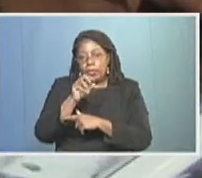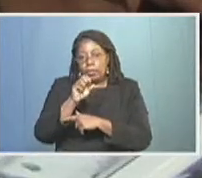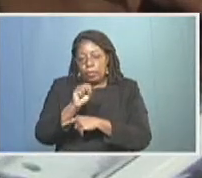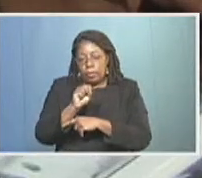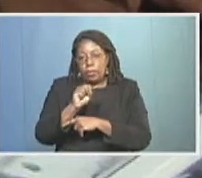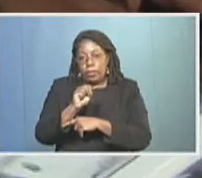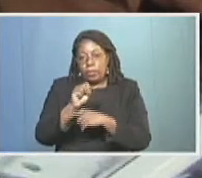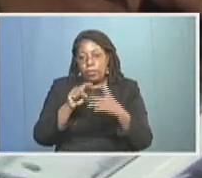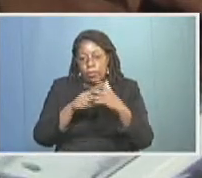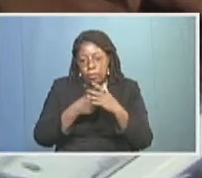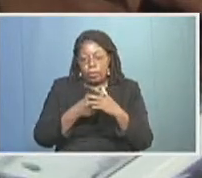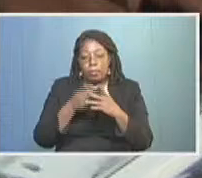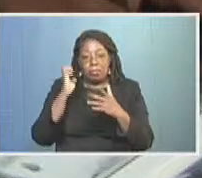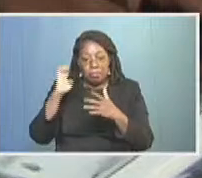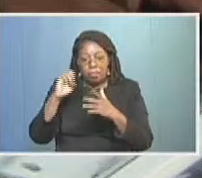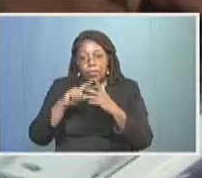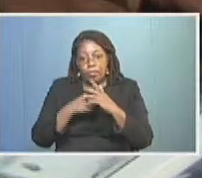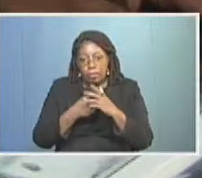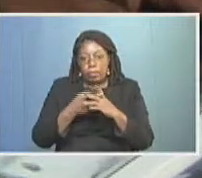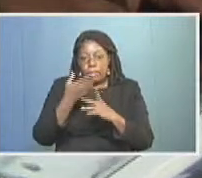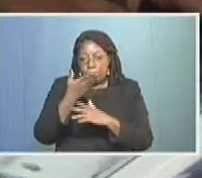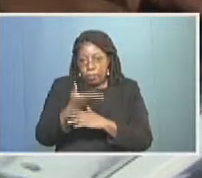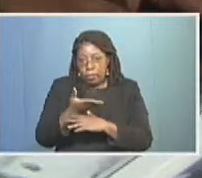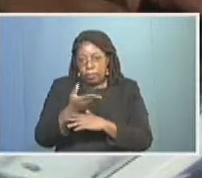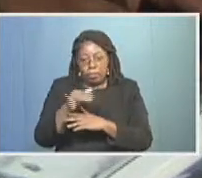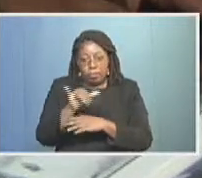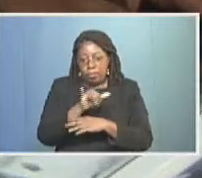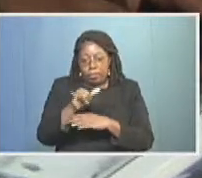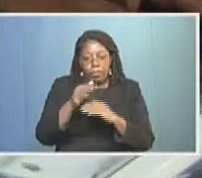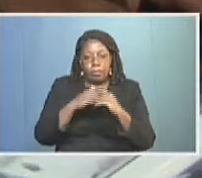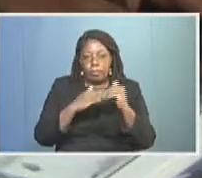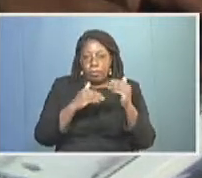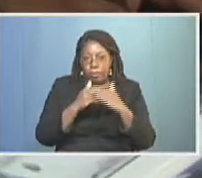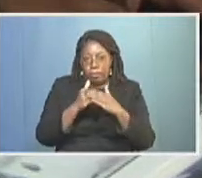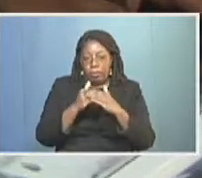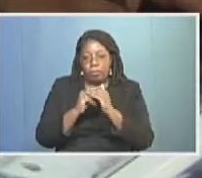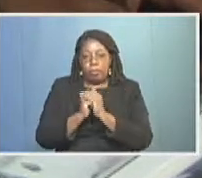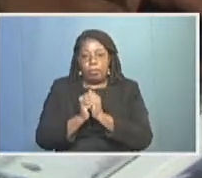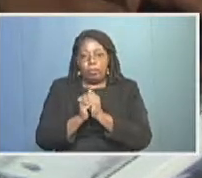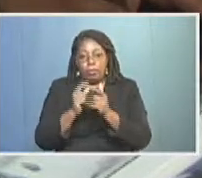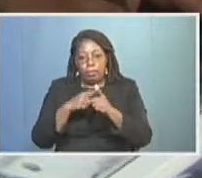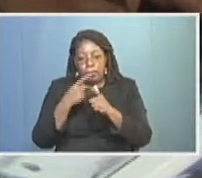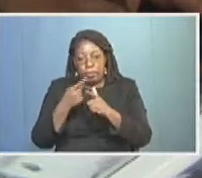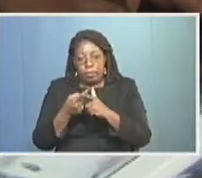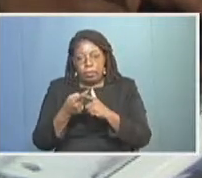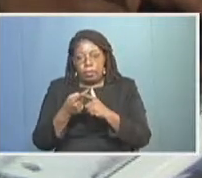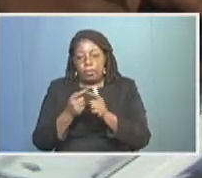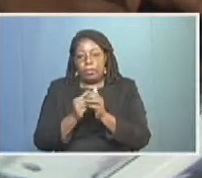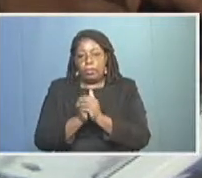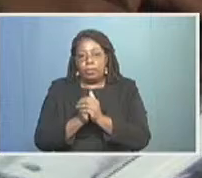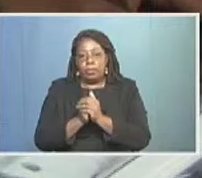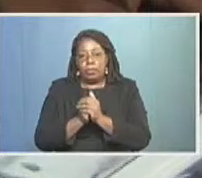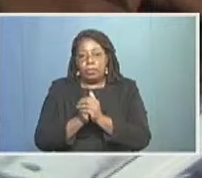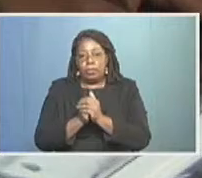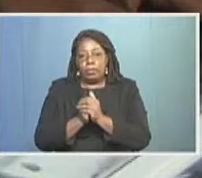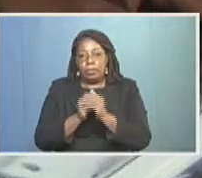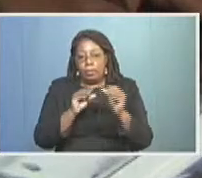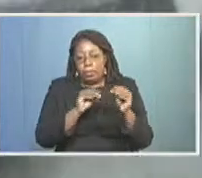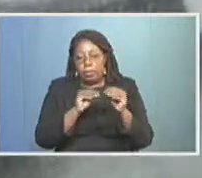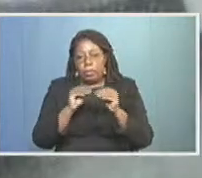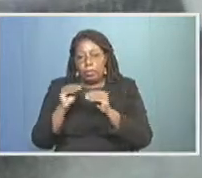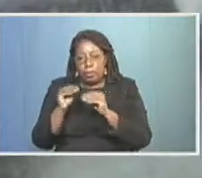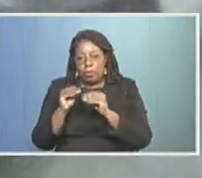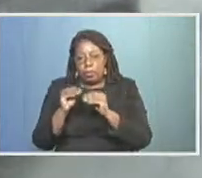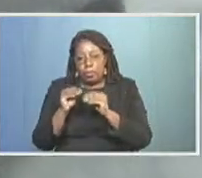formed, he started there at ZNS at that same building, and eventually he matriculated to become